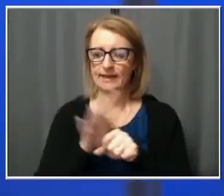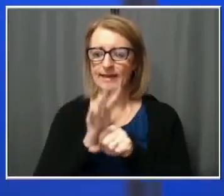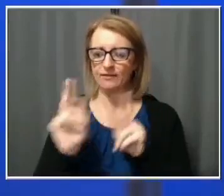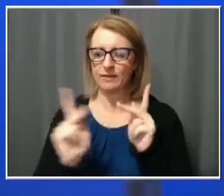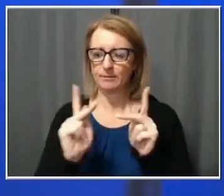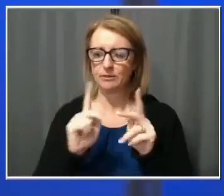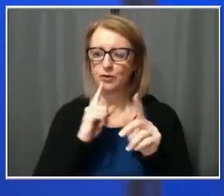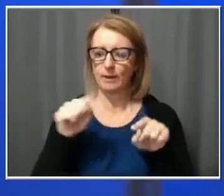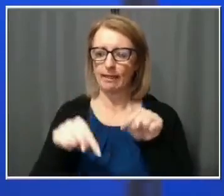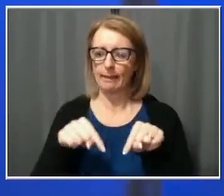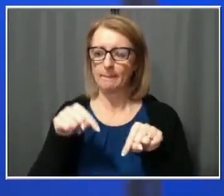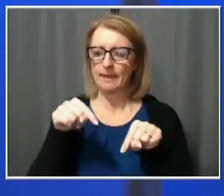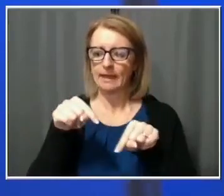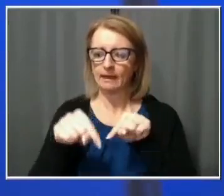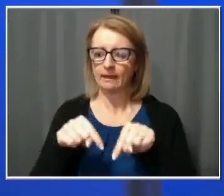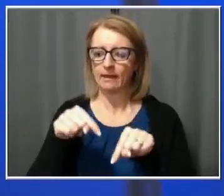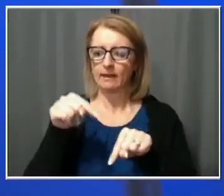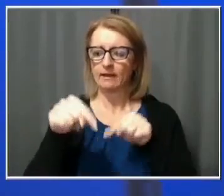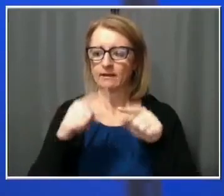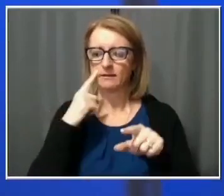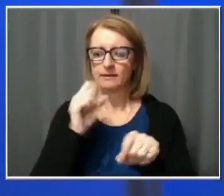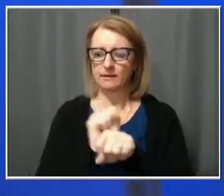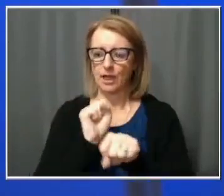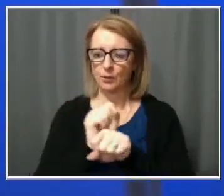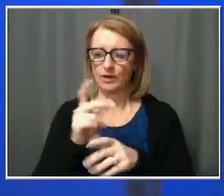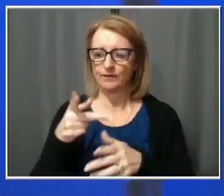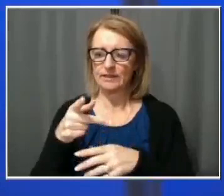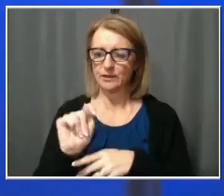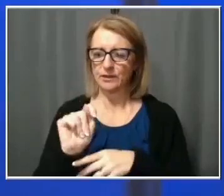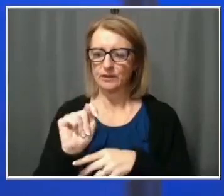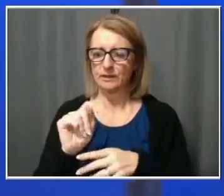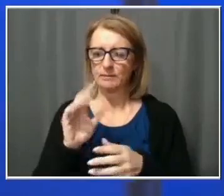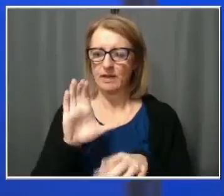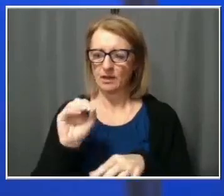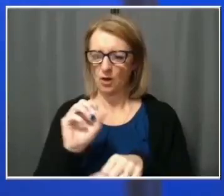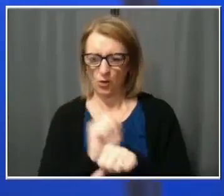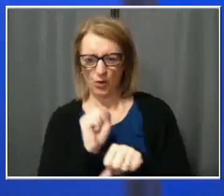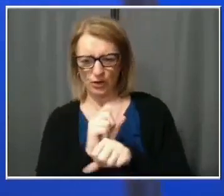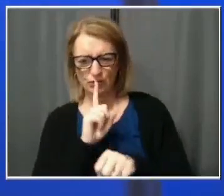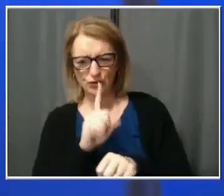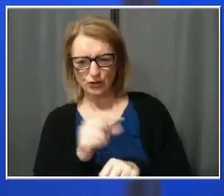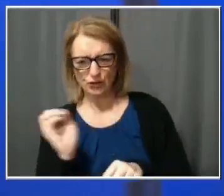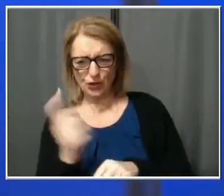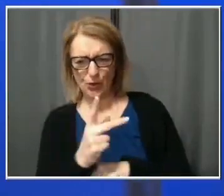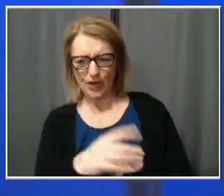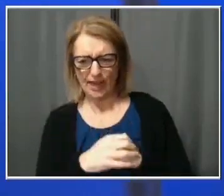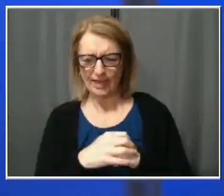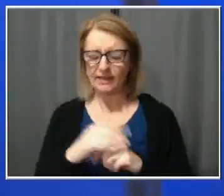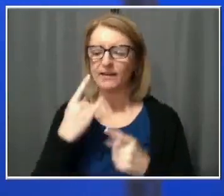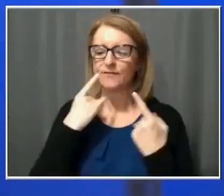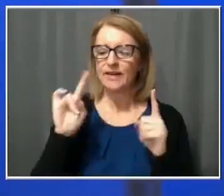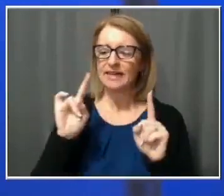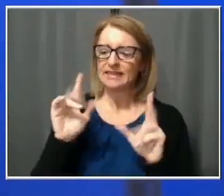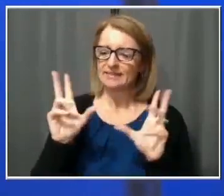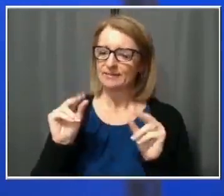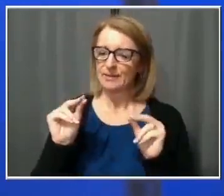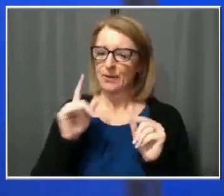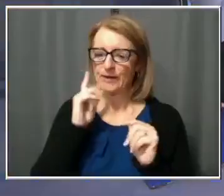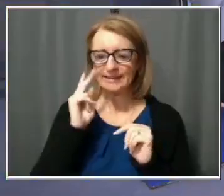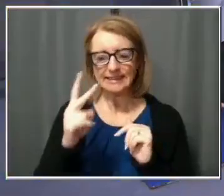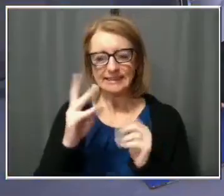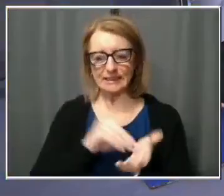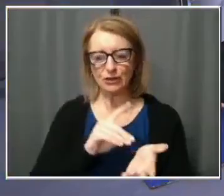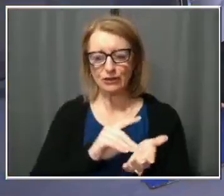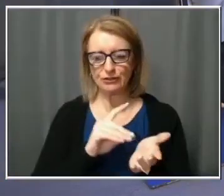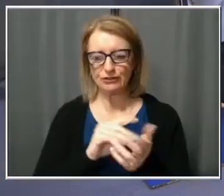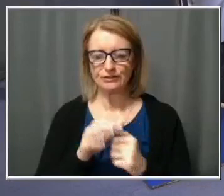limping, and because I work in physical therapy, my coworkers were like, "Are you sure you're okay?" And so finally, I was like, I need to go see the doctor. Yeah, you probably weren't following